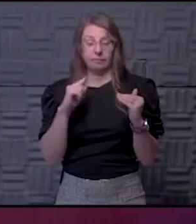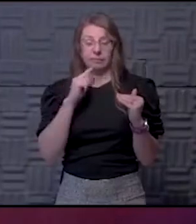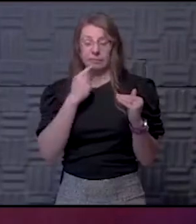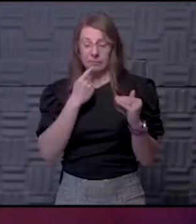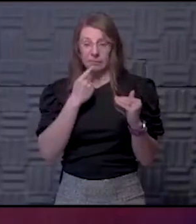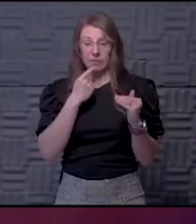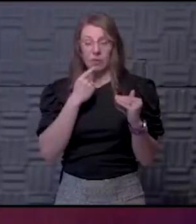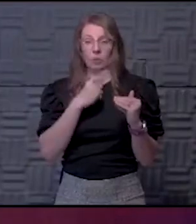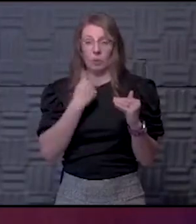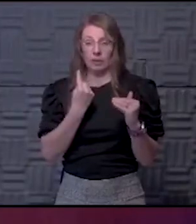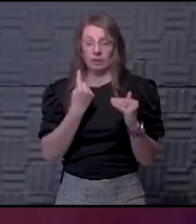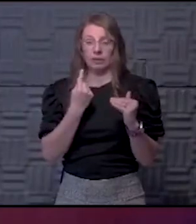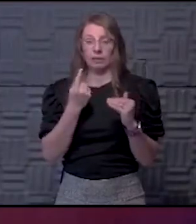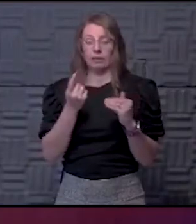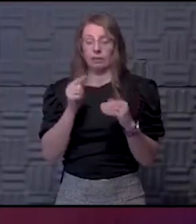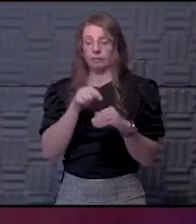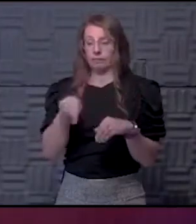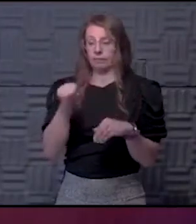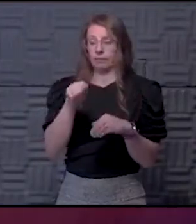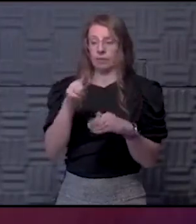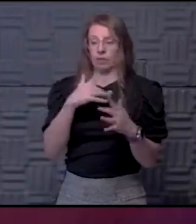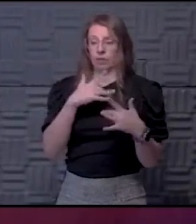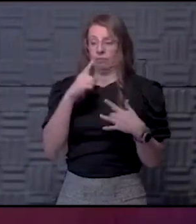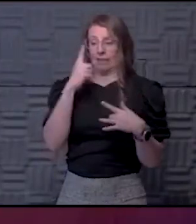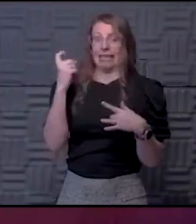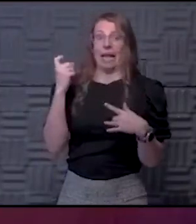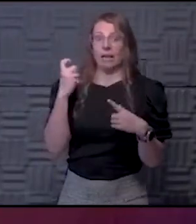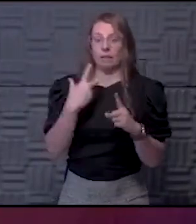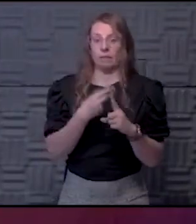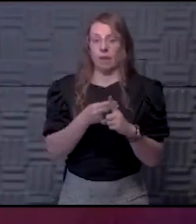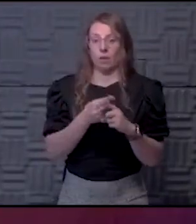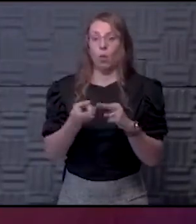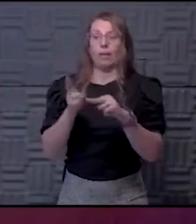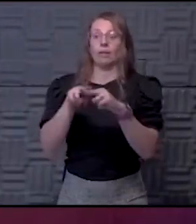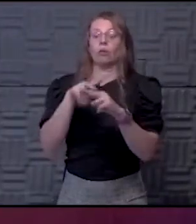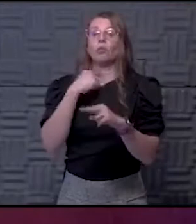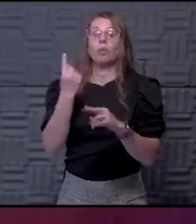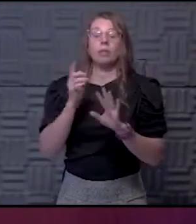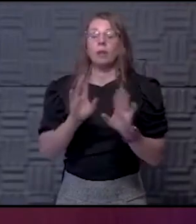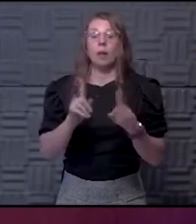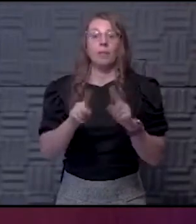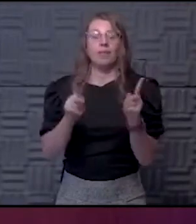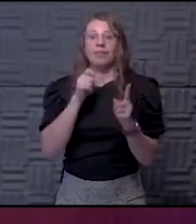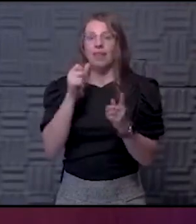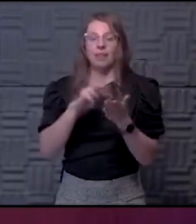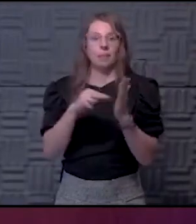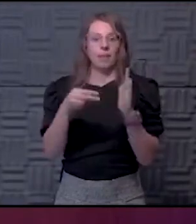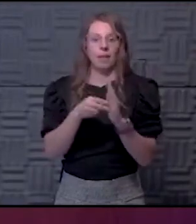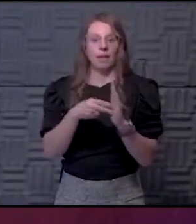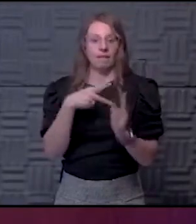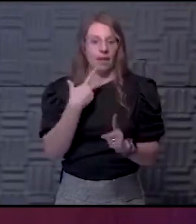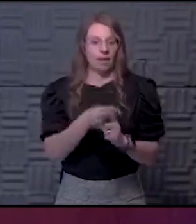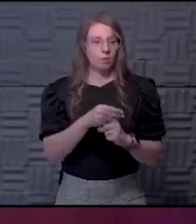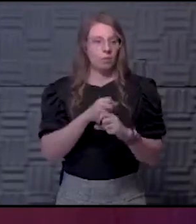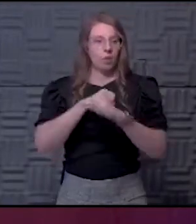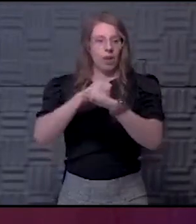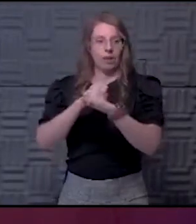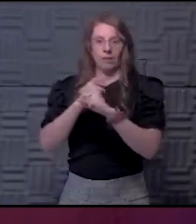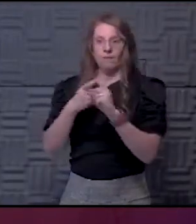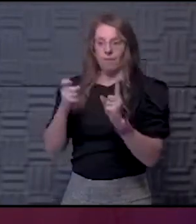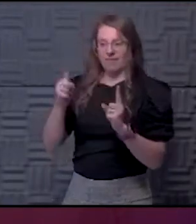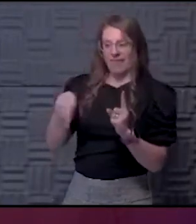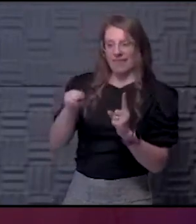of these concerns because of the vaccine, or an increased risk. But that doesn't mean that the vaccine protects you from those things